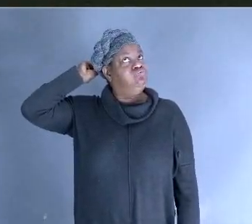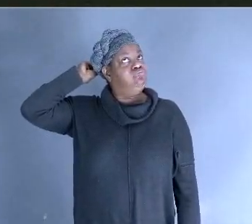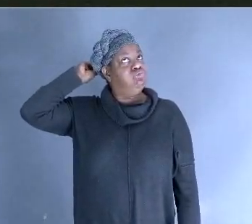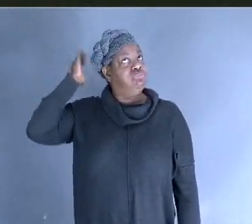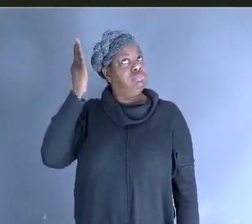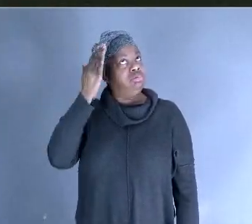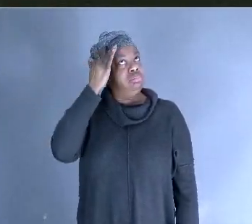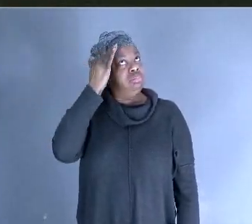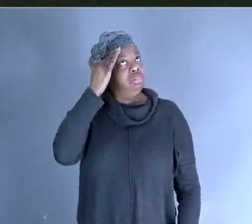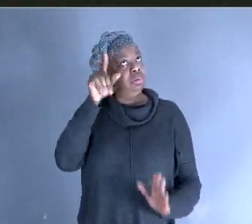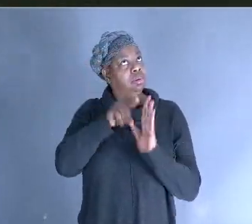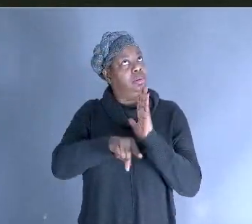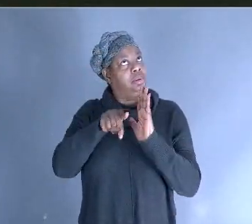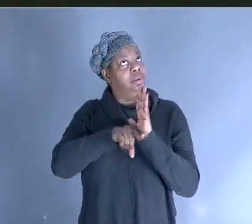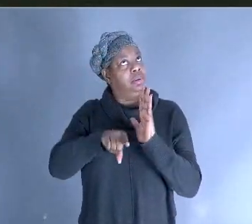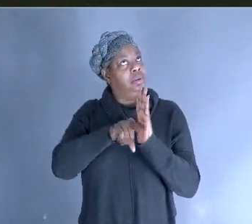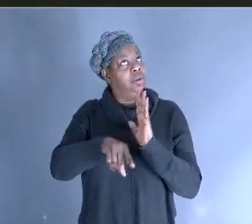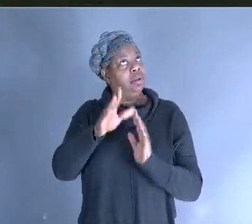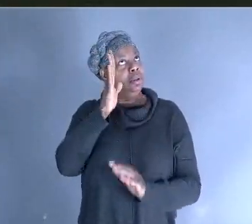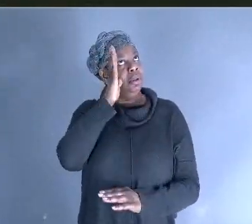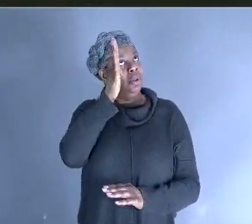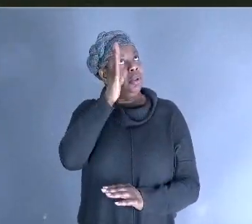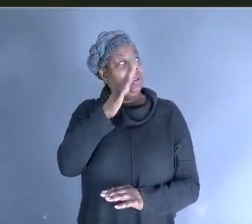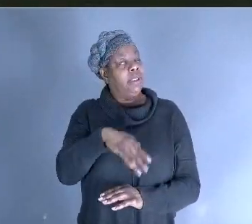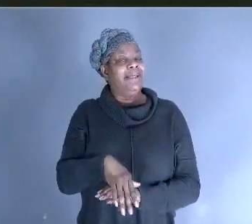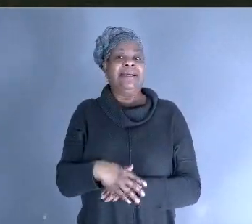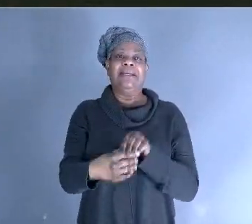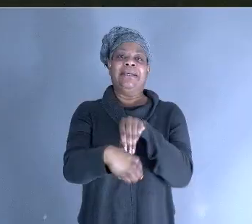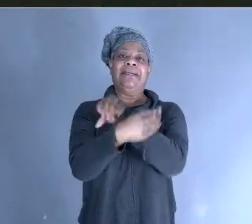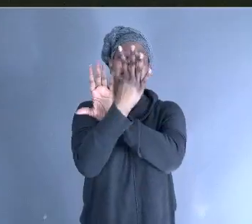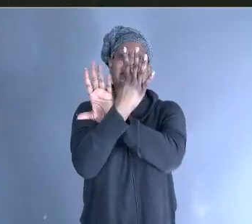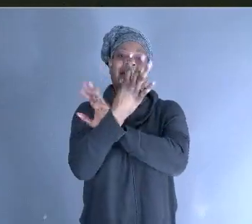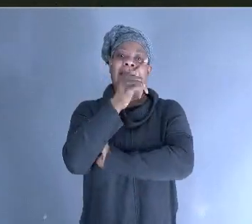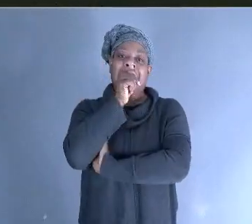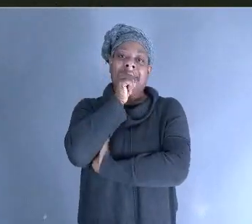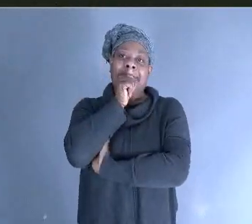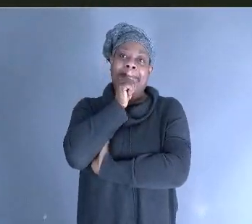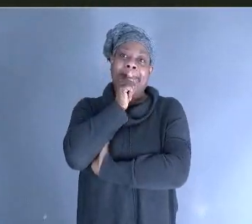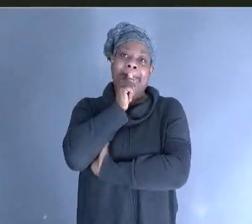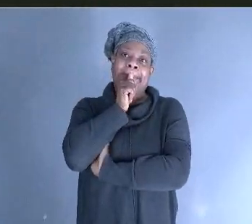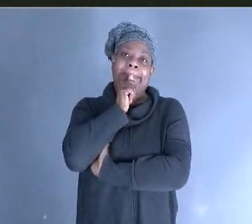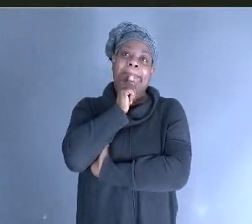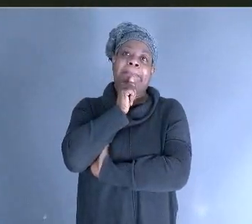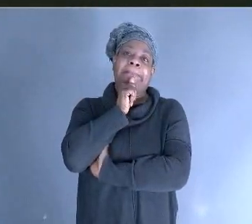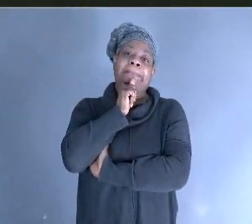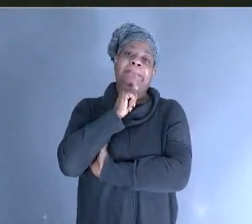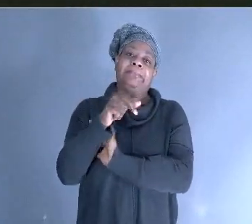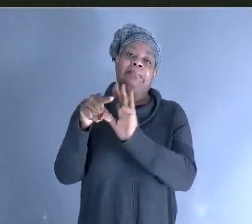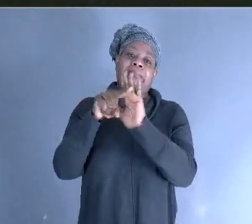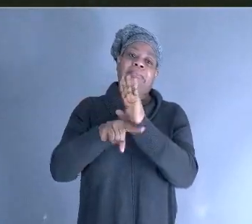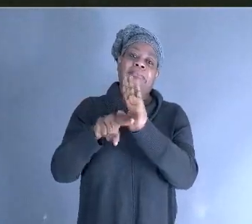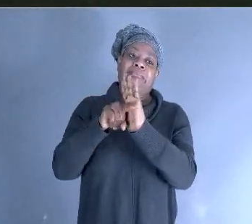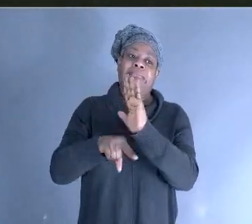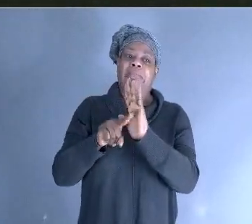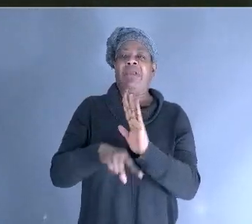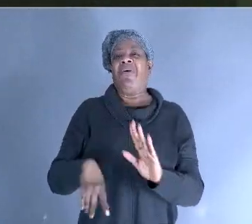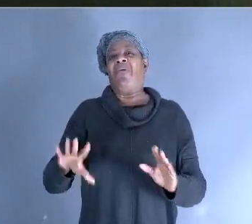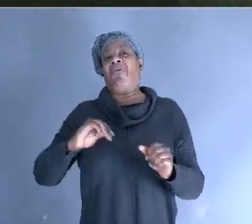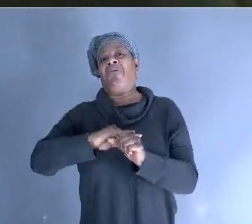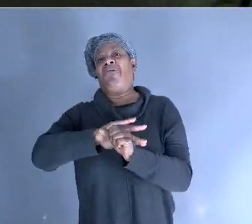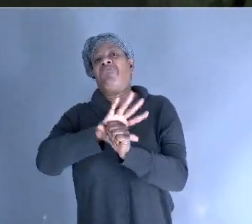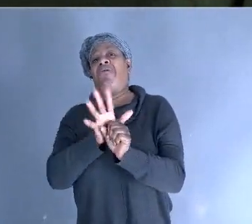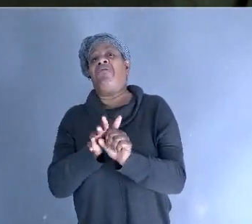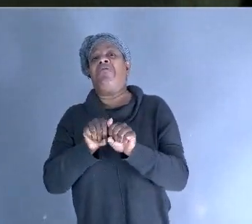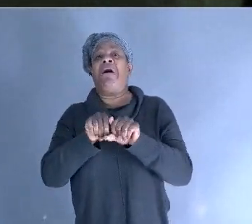negativity will never make it. This virus will be with us forever. And the